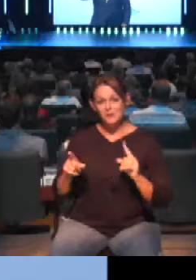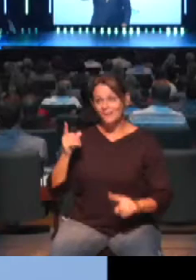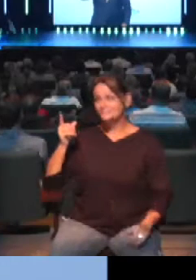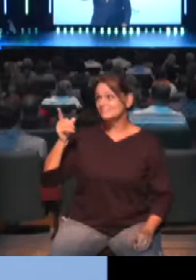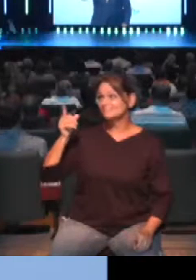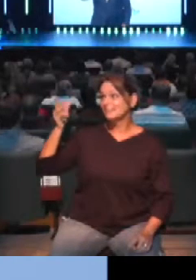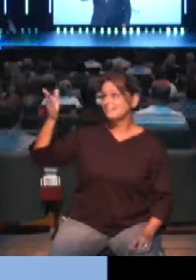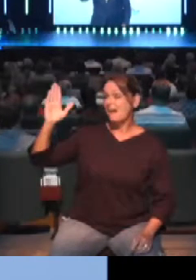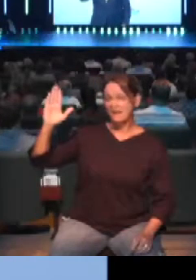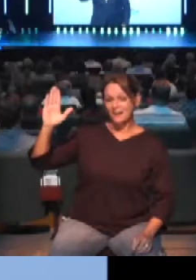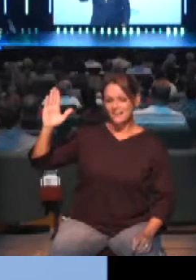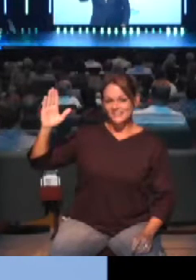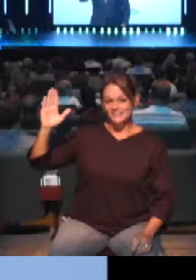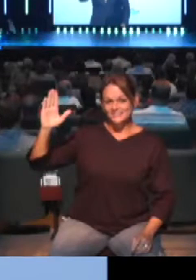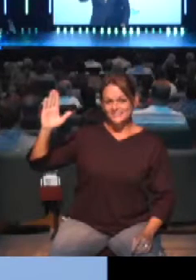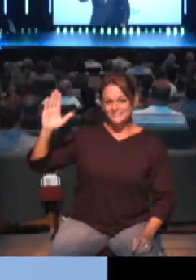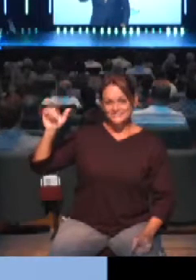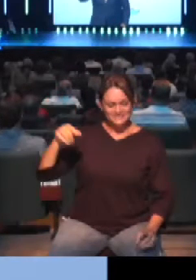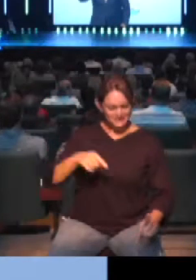But God,